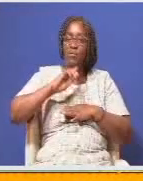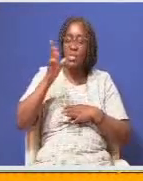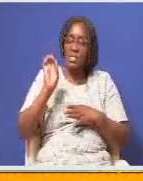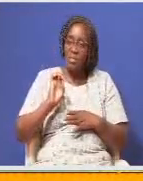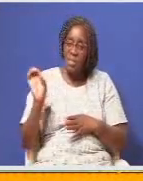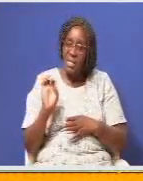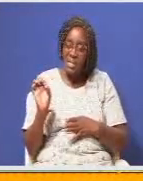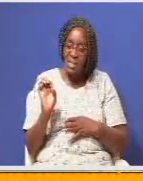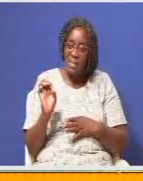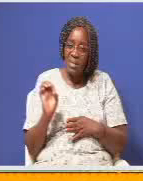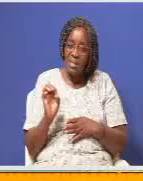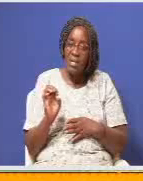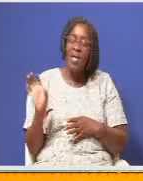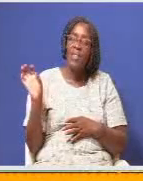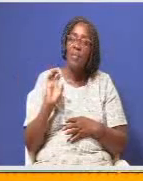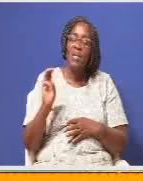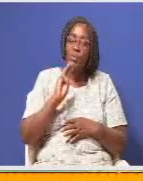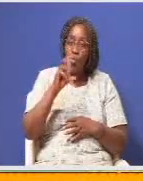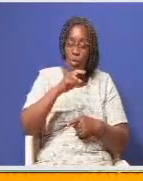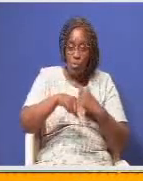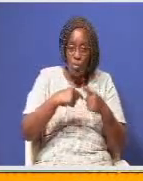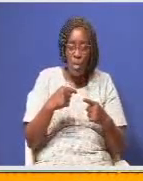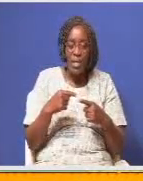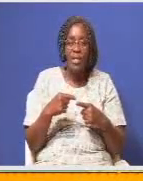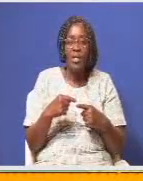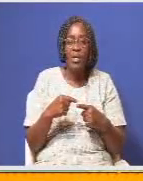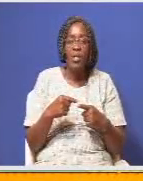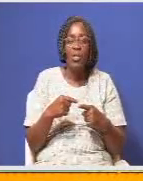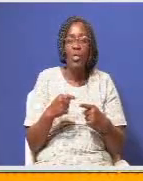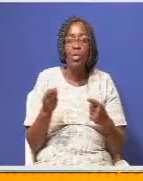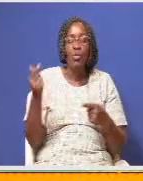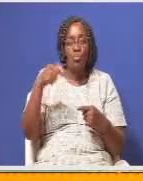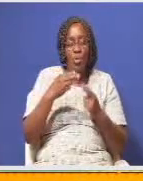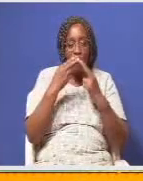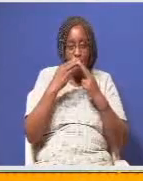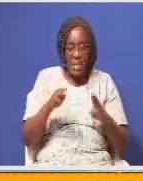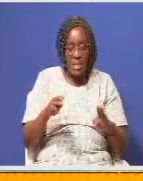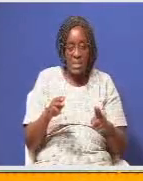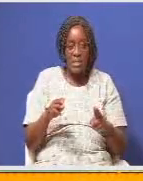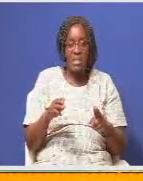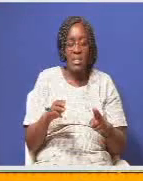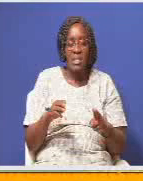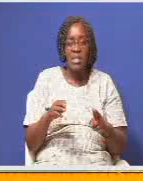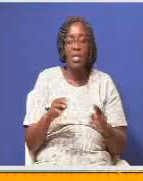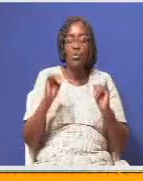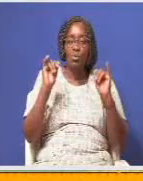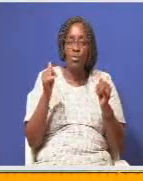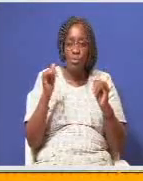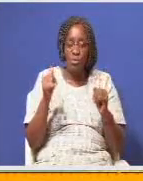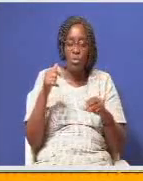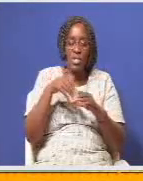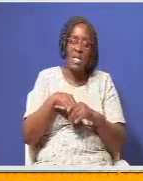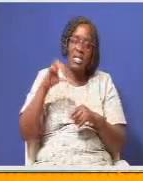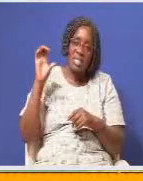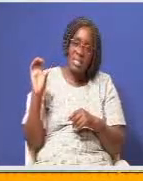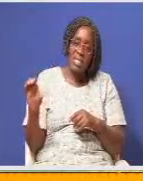emergency. The emergency was going to restore peace, to restore order, to deal with issues that fall in sea.